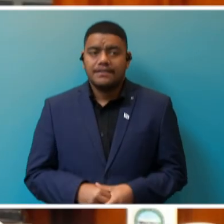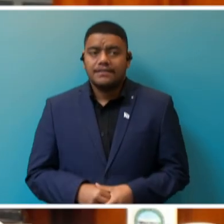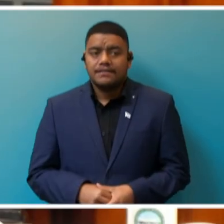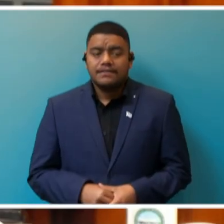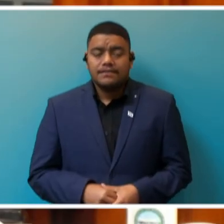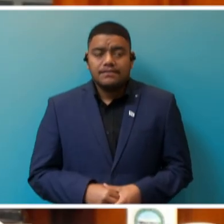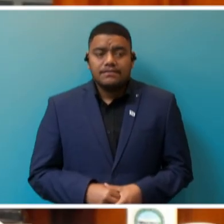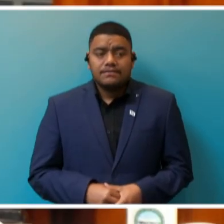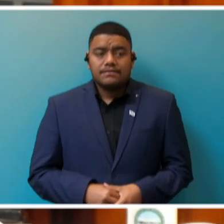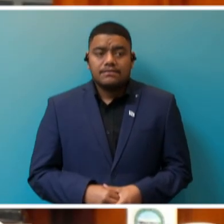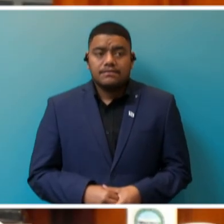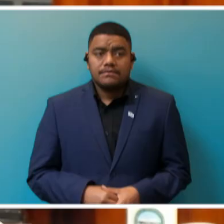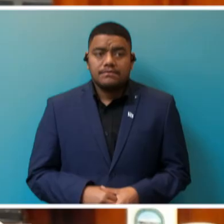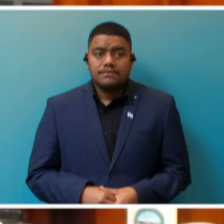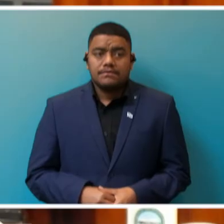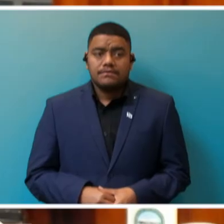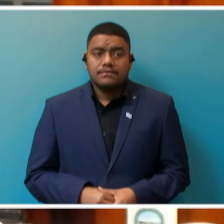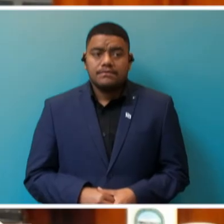Now that word